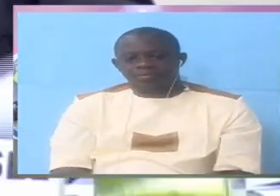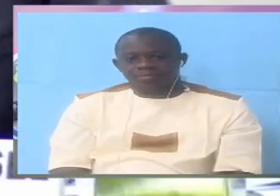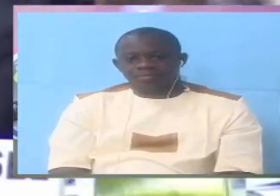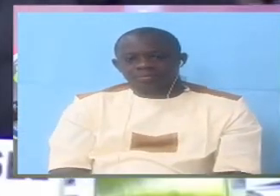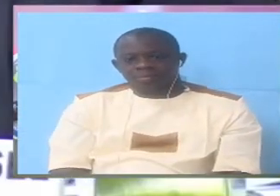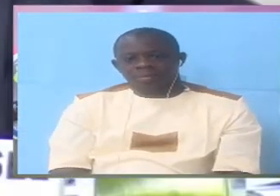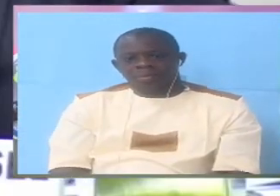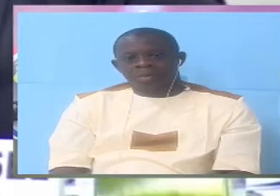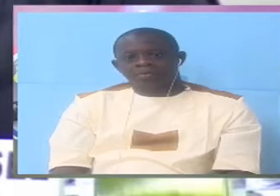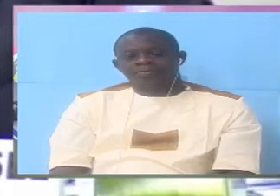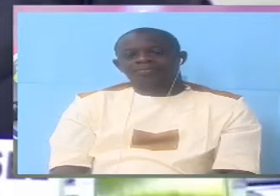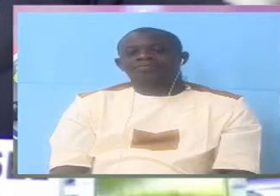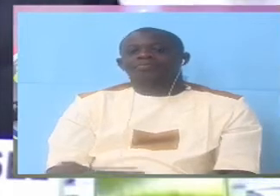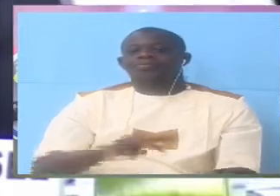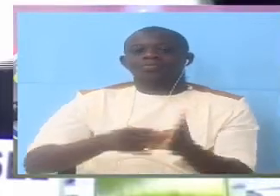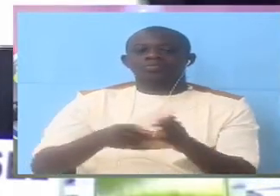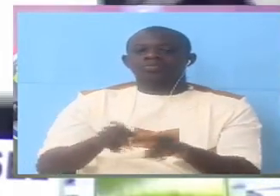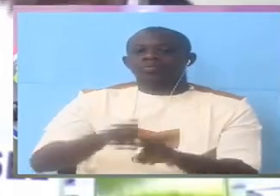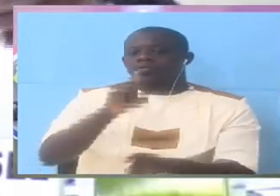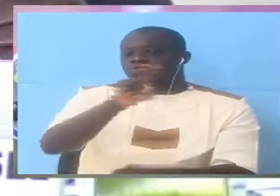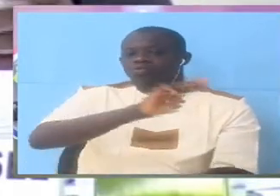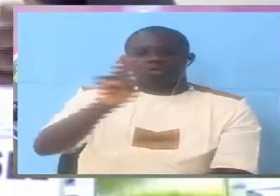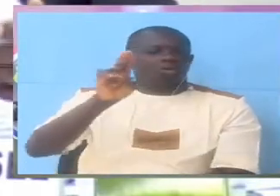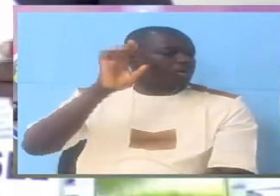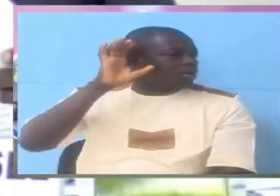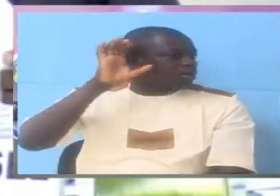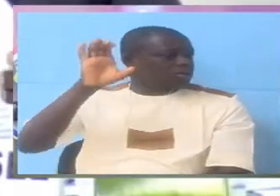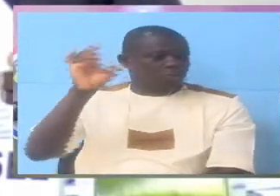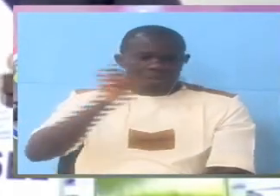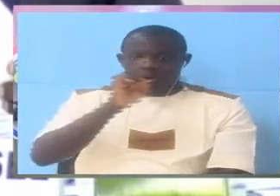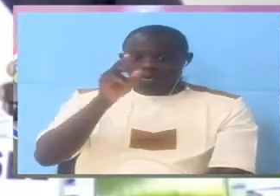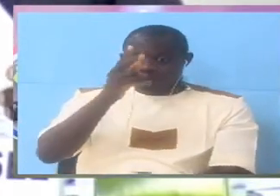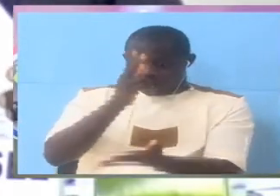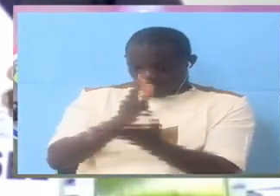Well, it seems like you haven't listened to what the witness said. The